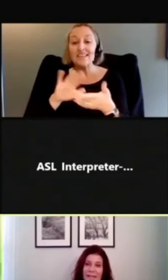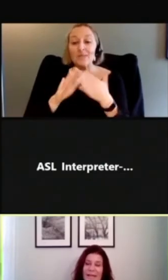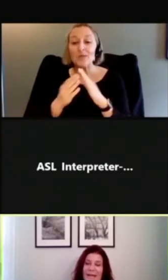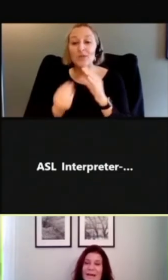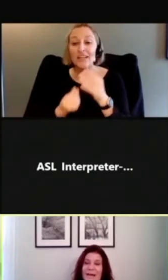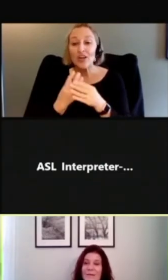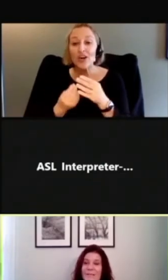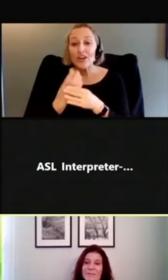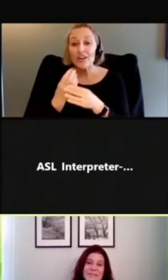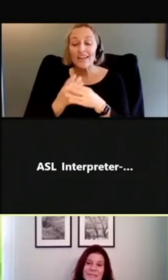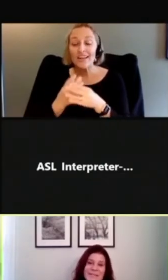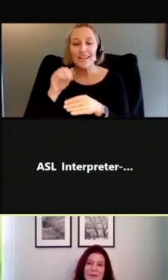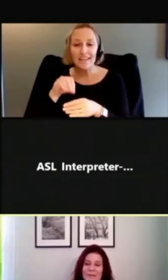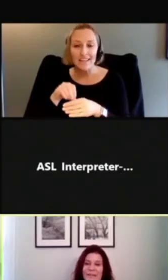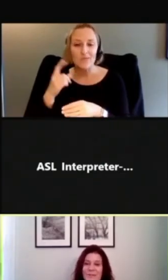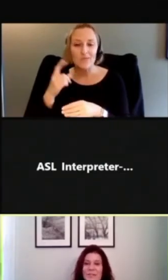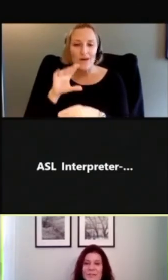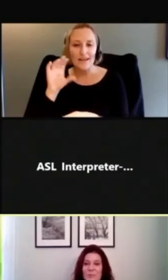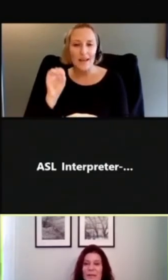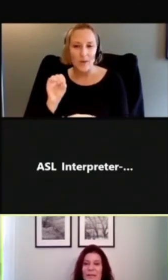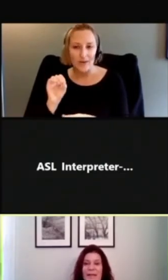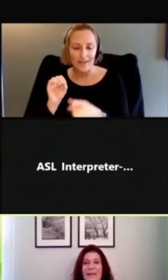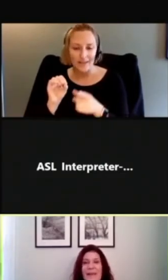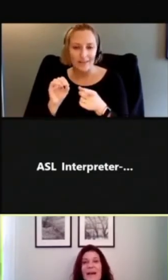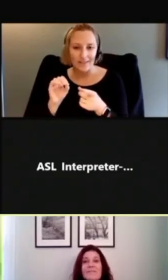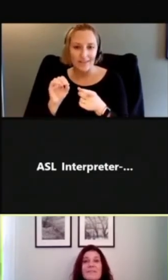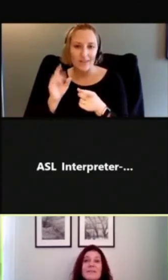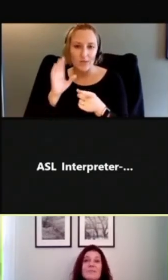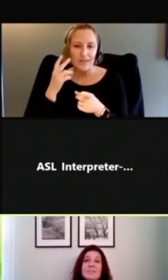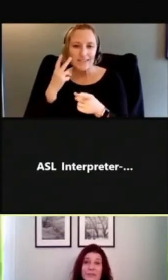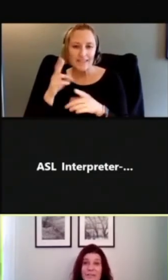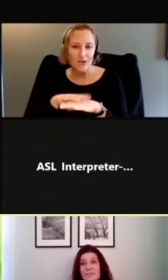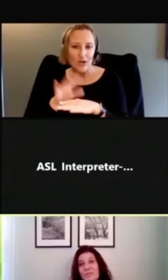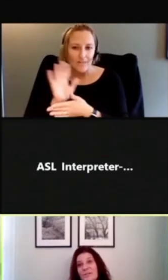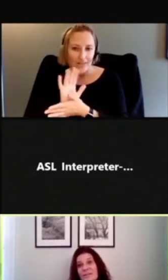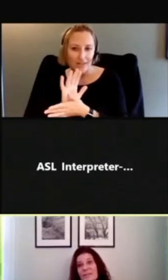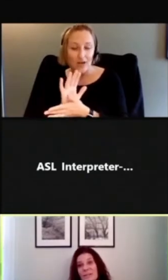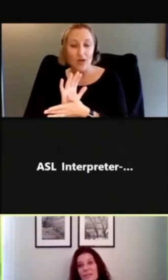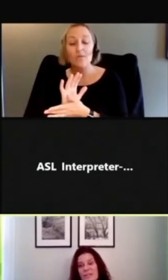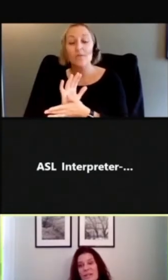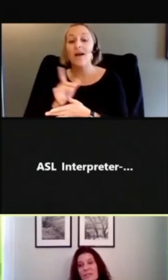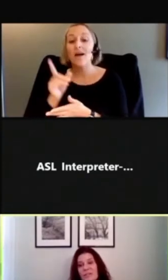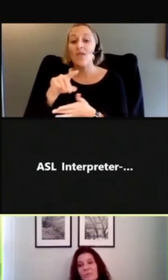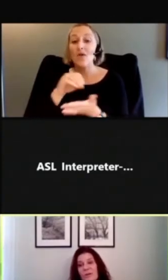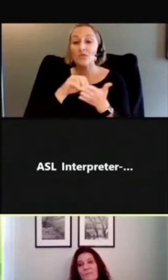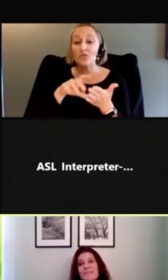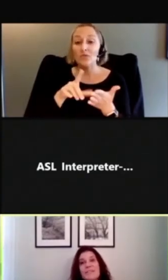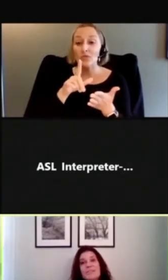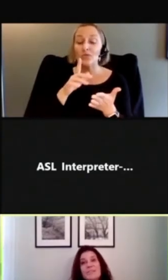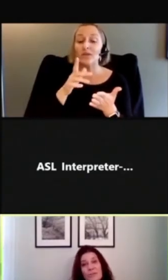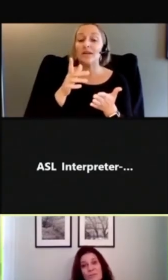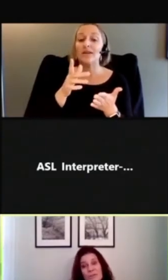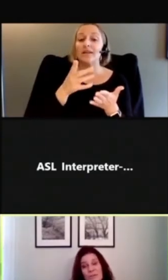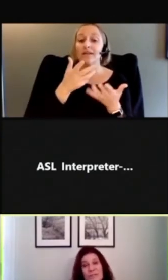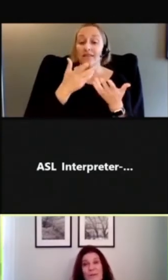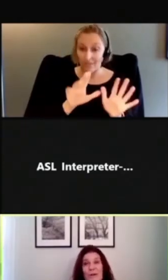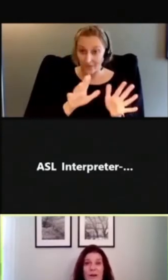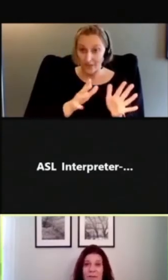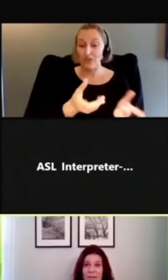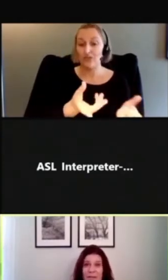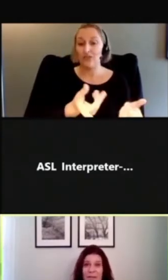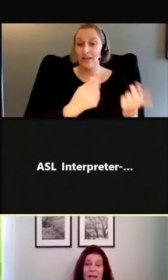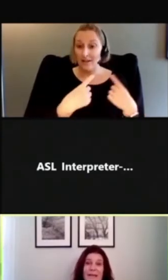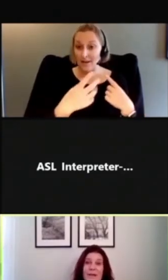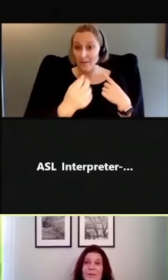Flagler County. And you'll see this in our video too, but they have the returning students in the adult education program teaching new students